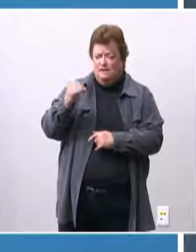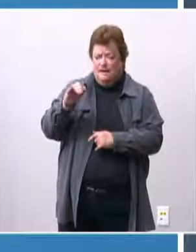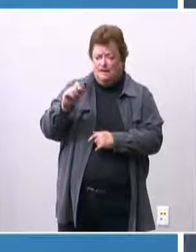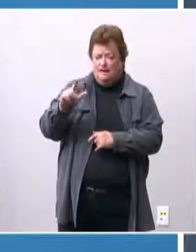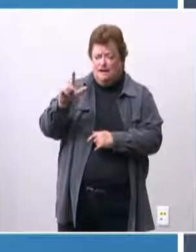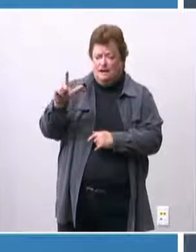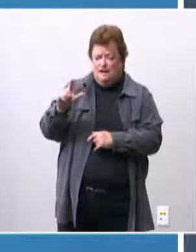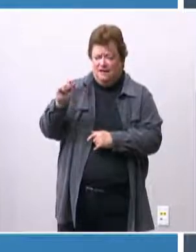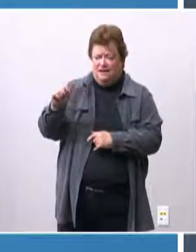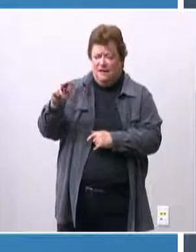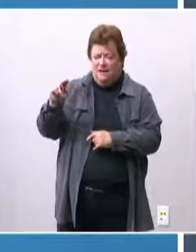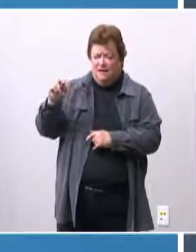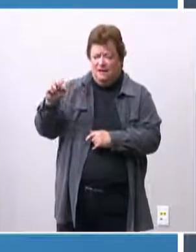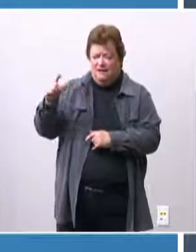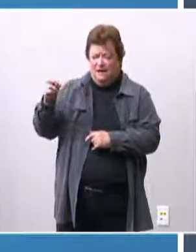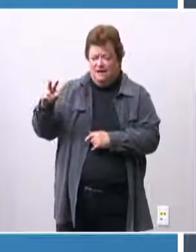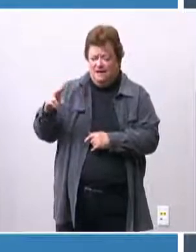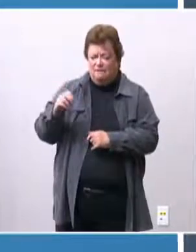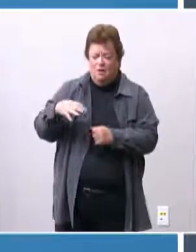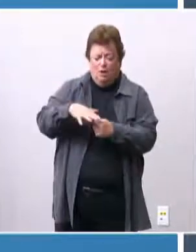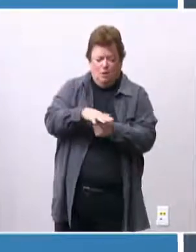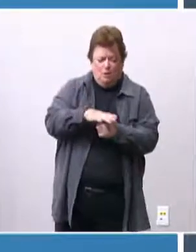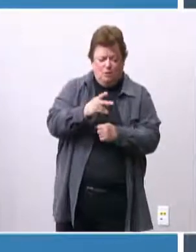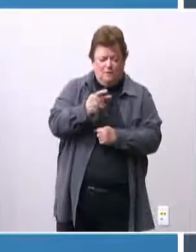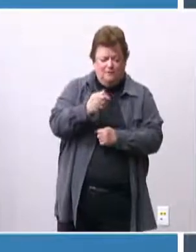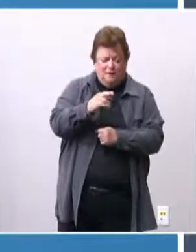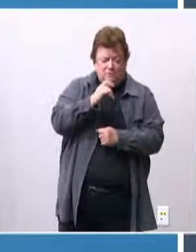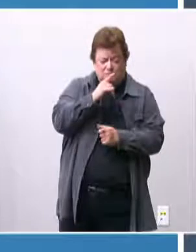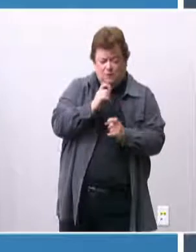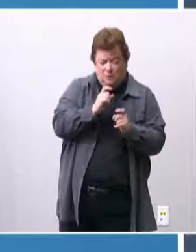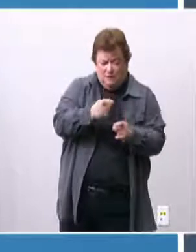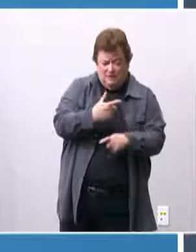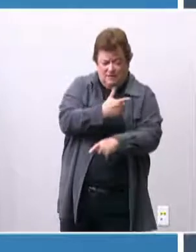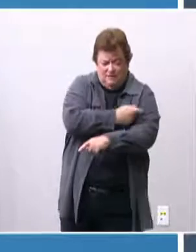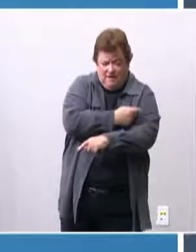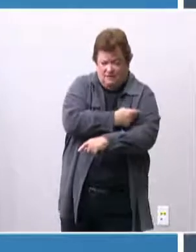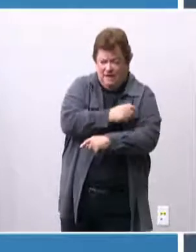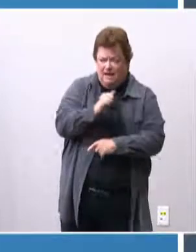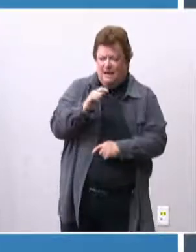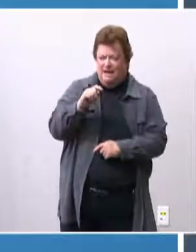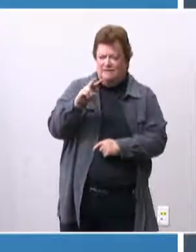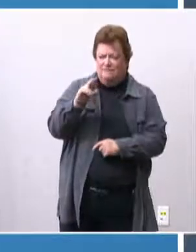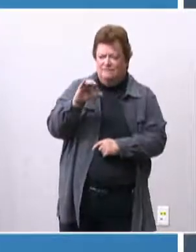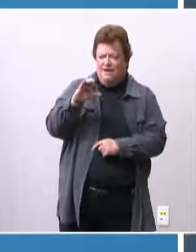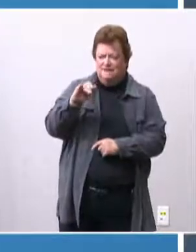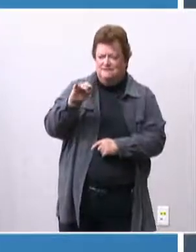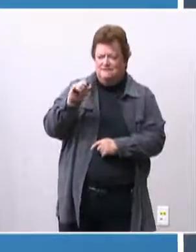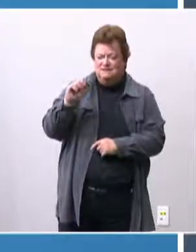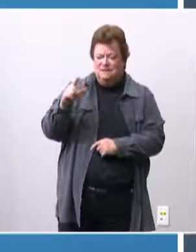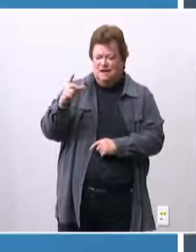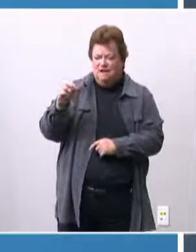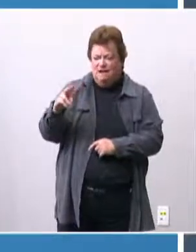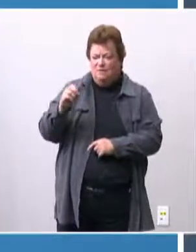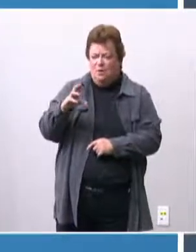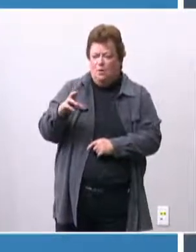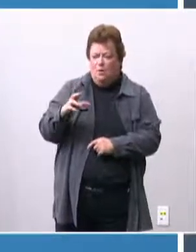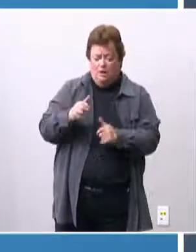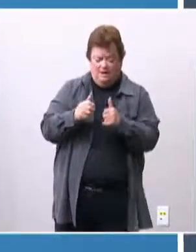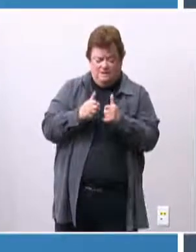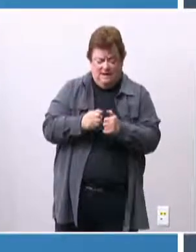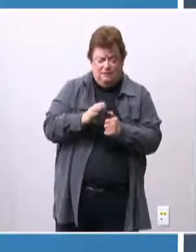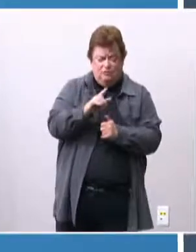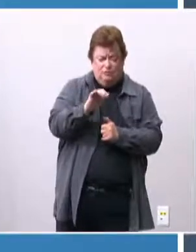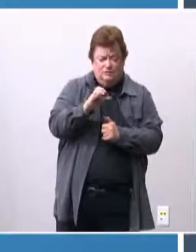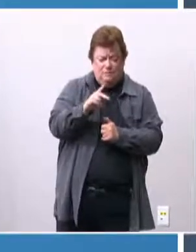covid19.lincoln.ne.gov website, our local pharmacies offering vaccines at vaccines.gov, or by texting your zip code